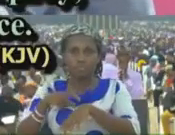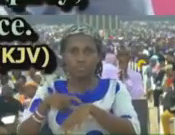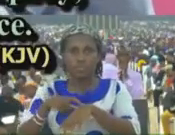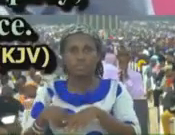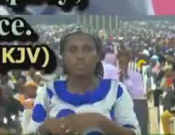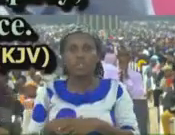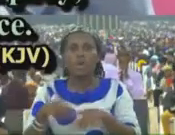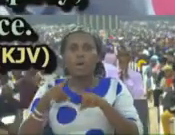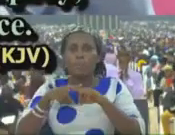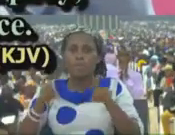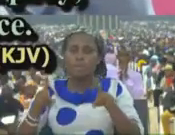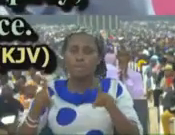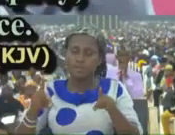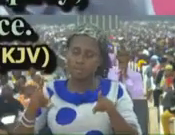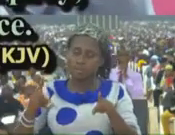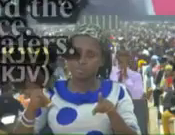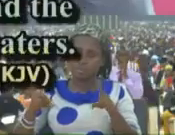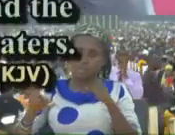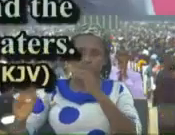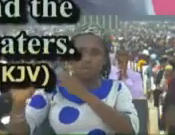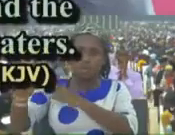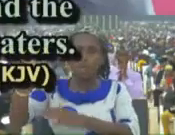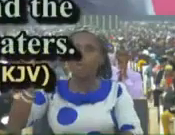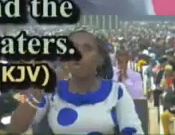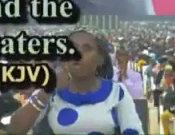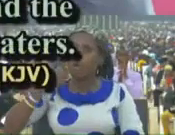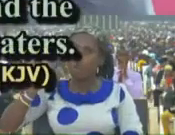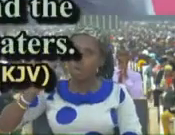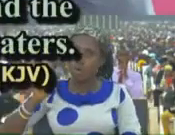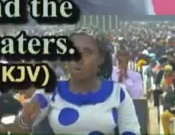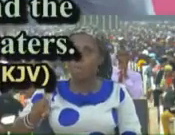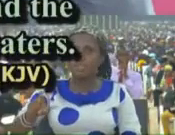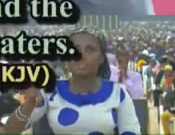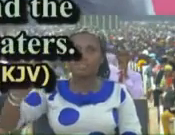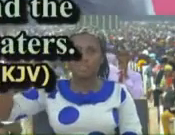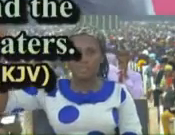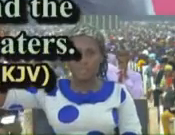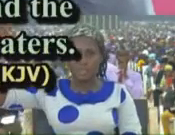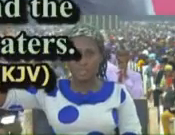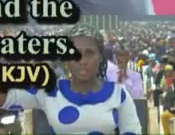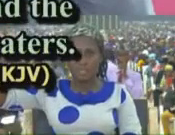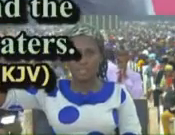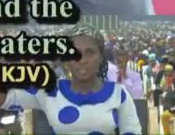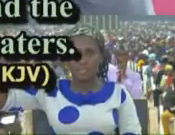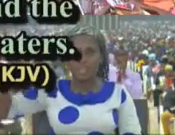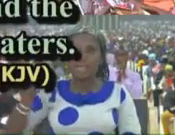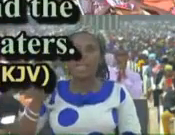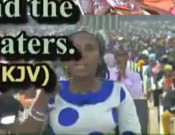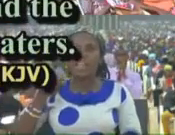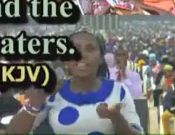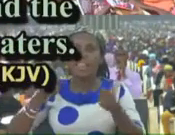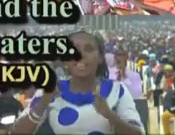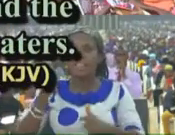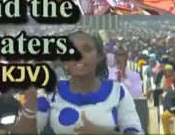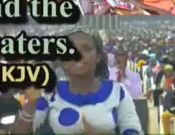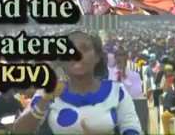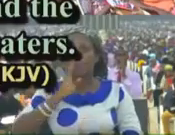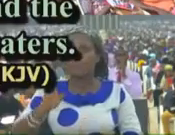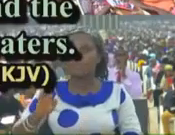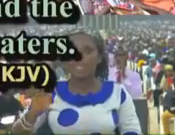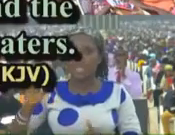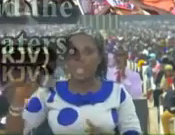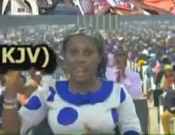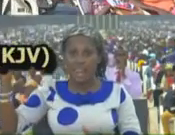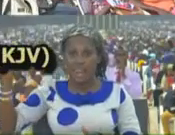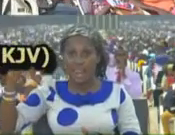But then God commanded the first sunrise, let there be light. And